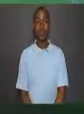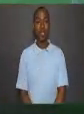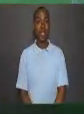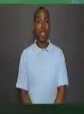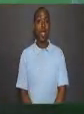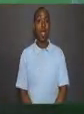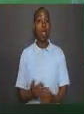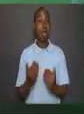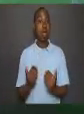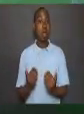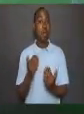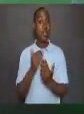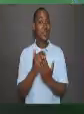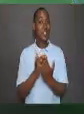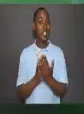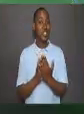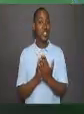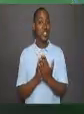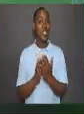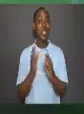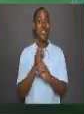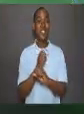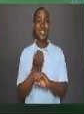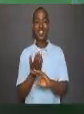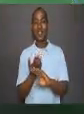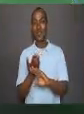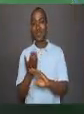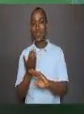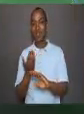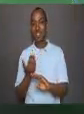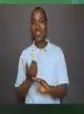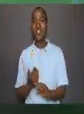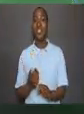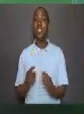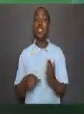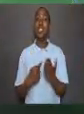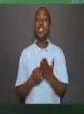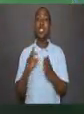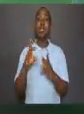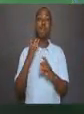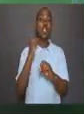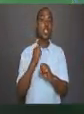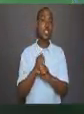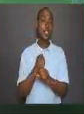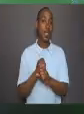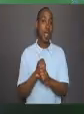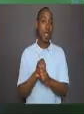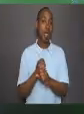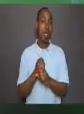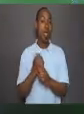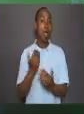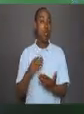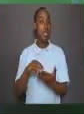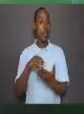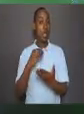Before we conclude our lesson for today, let us do an activity to review what we